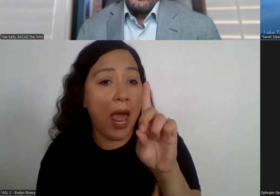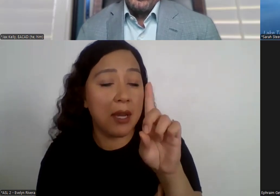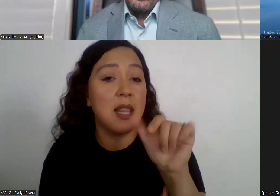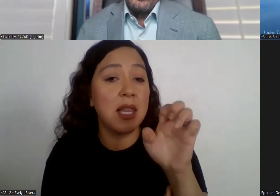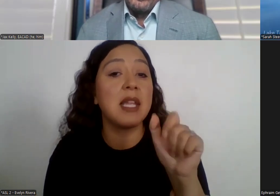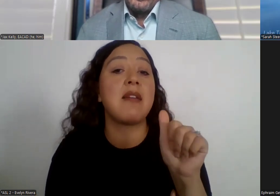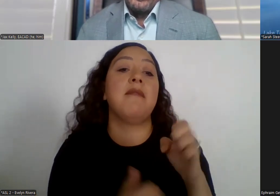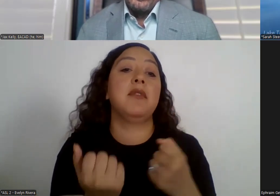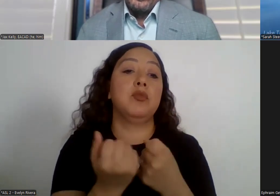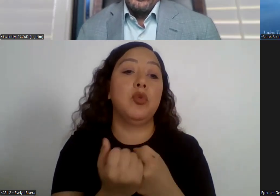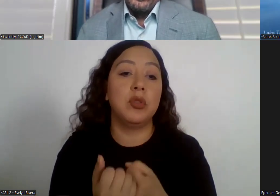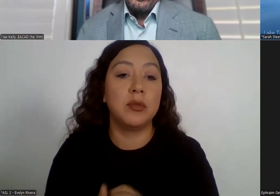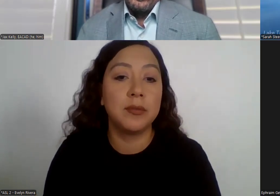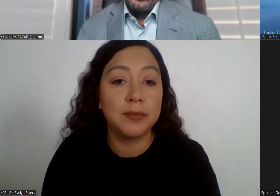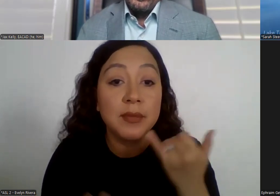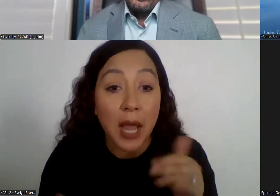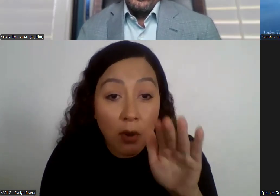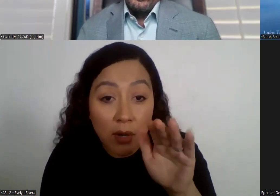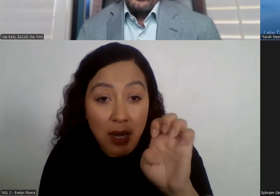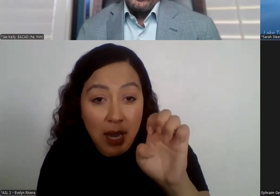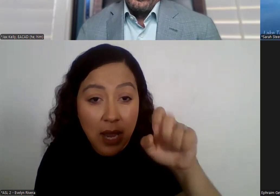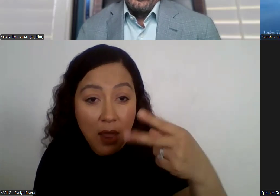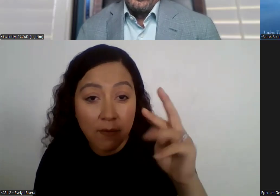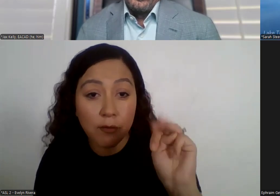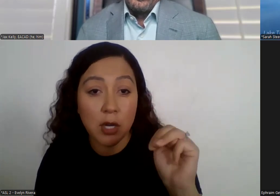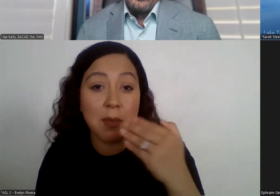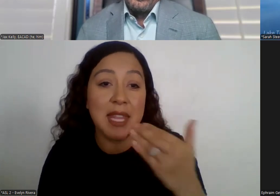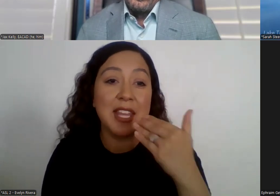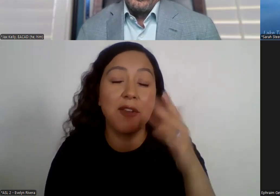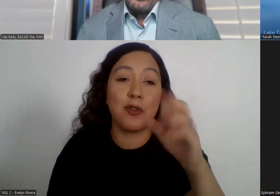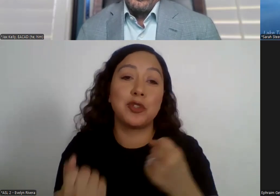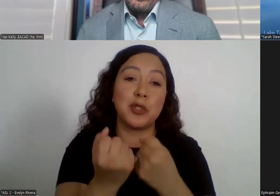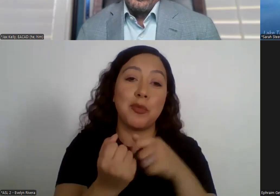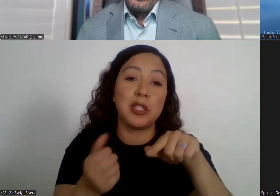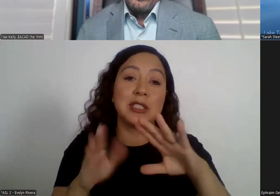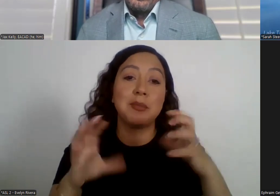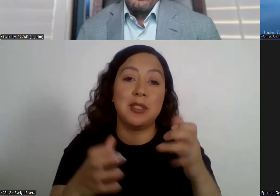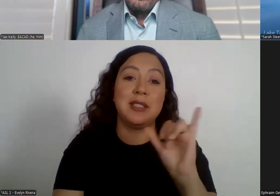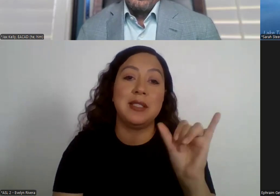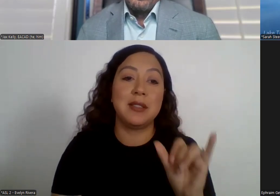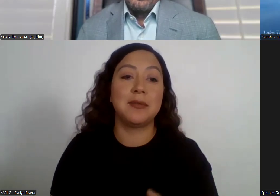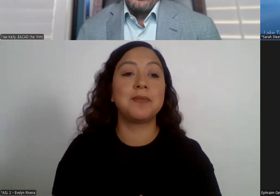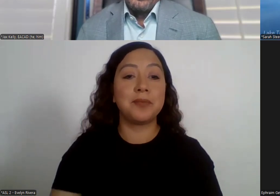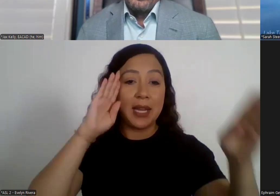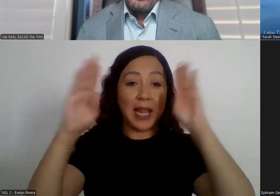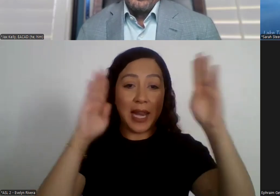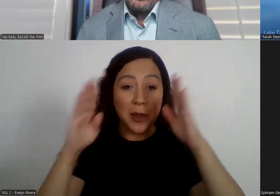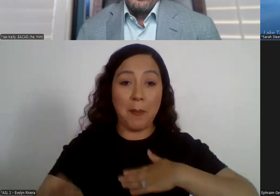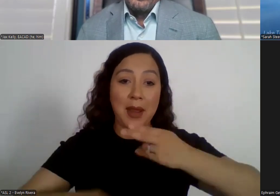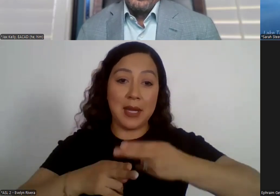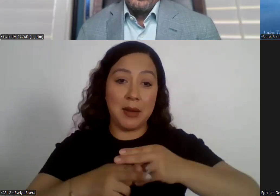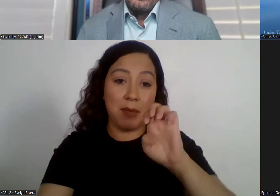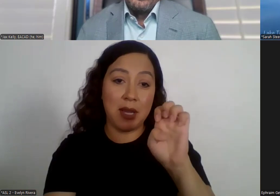Thank you for your service and leadership on this committee as well. Yeah, of course. Thank you, Sarah. Hi everyone. My name is Ephraim.